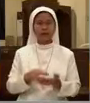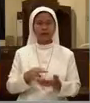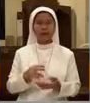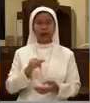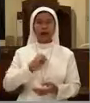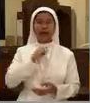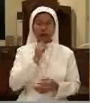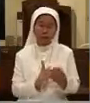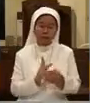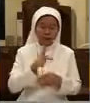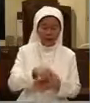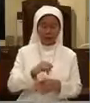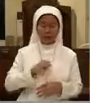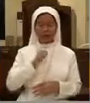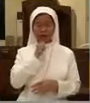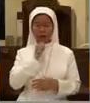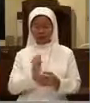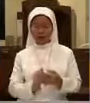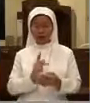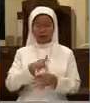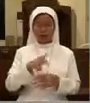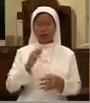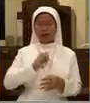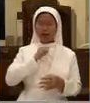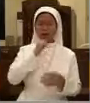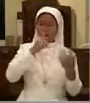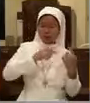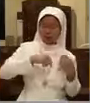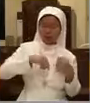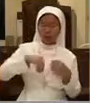the rice. I did not go out fishing.